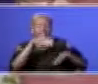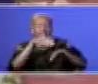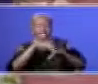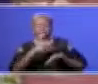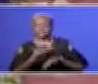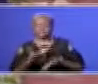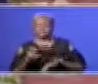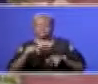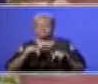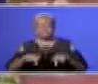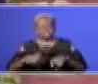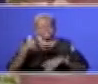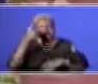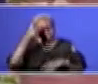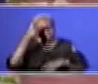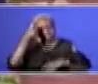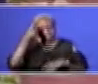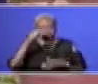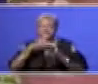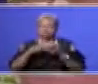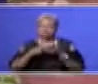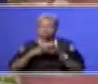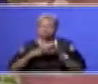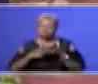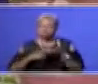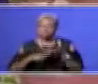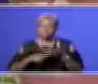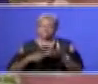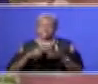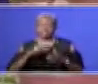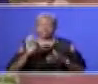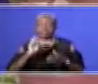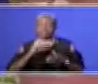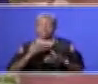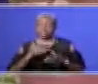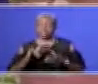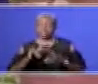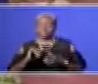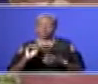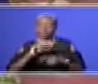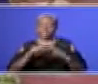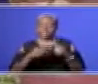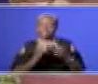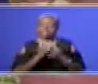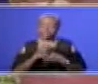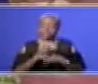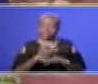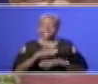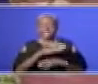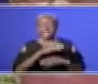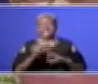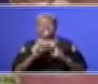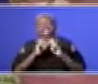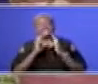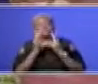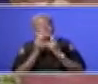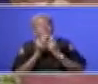Yeah. Because what these families have gone through, and the unions, we're